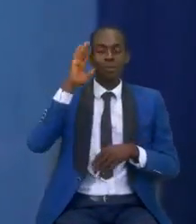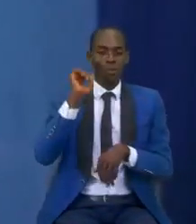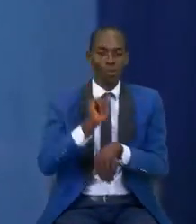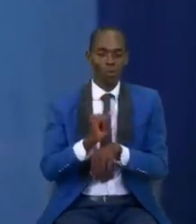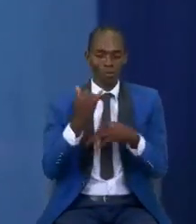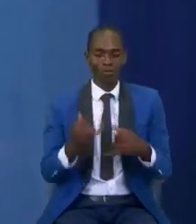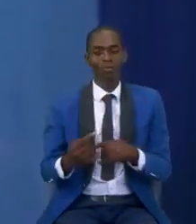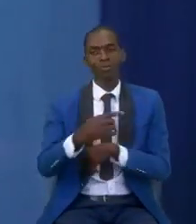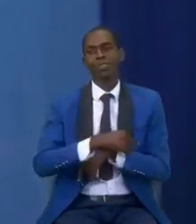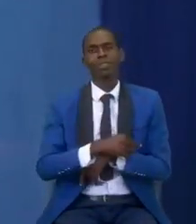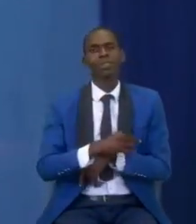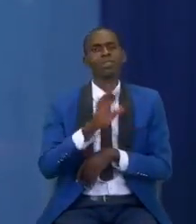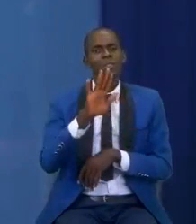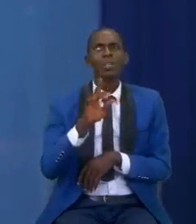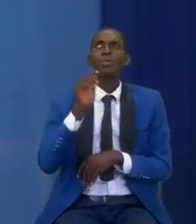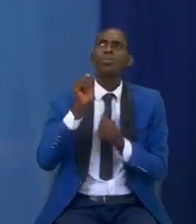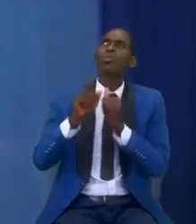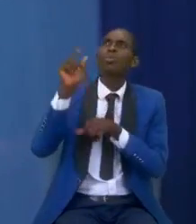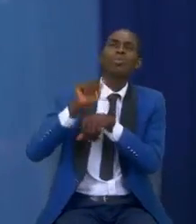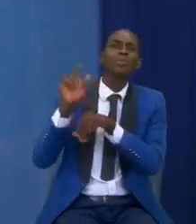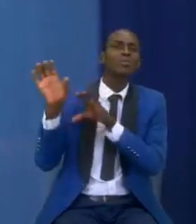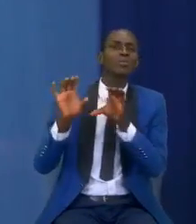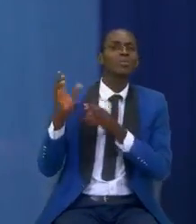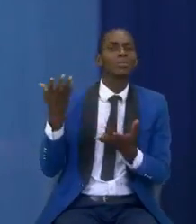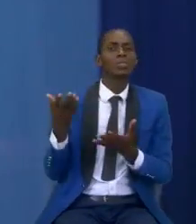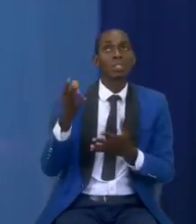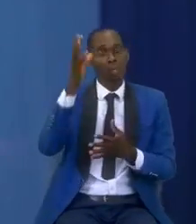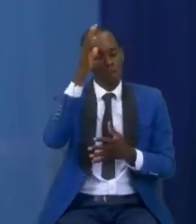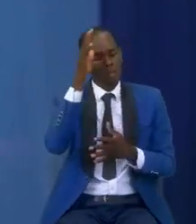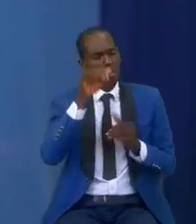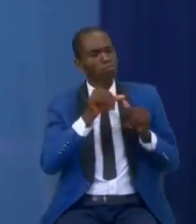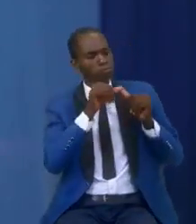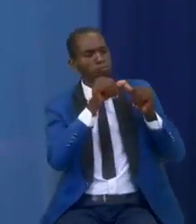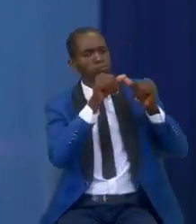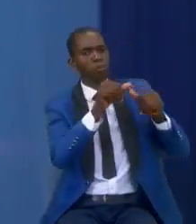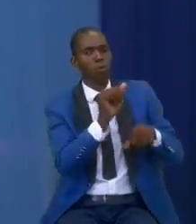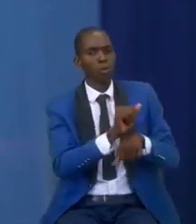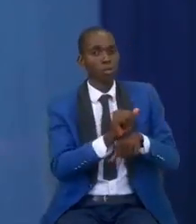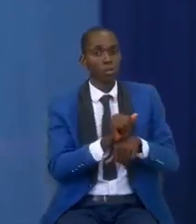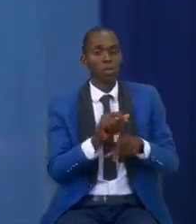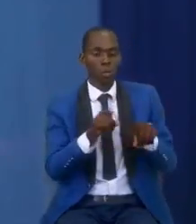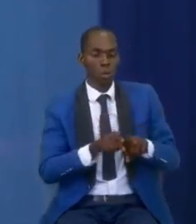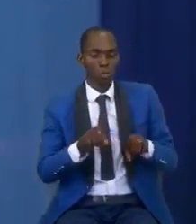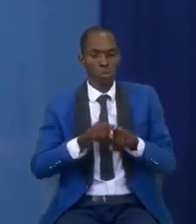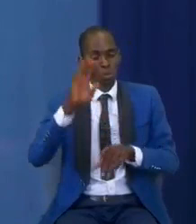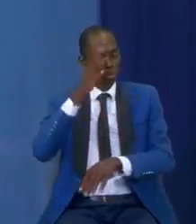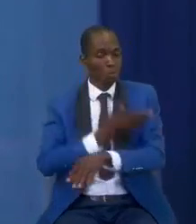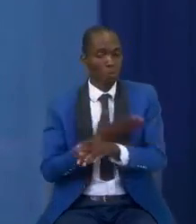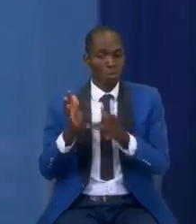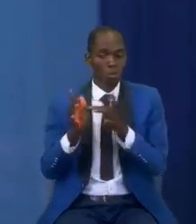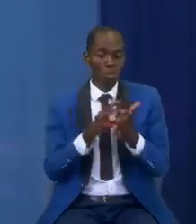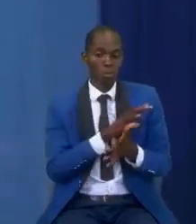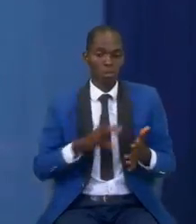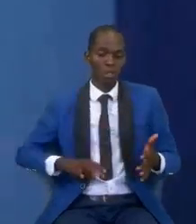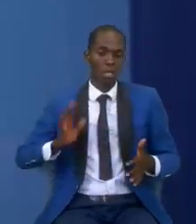working, the Son, Jesus Christ, as Savior and Lord. What does Christ continue to